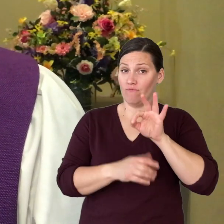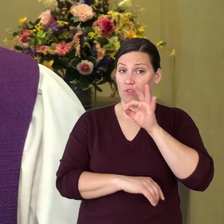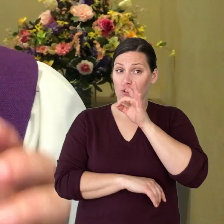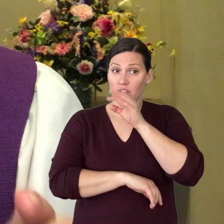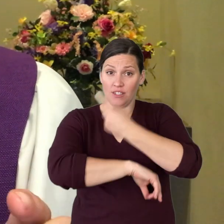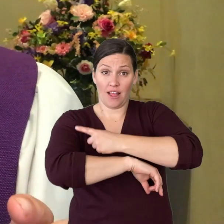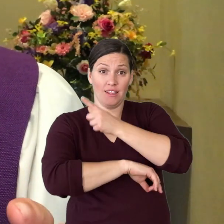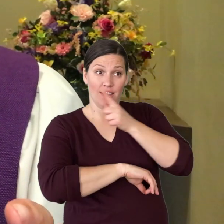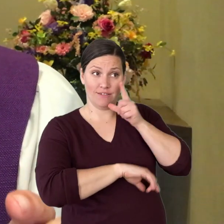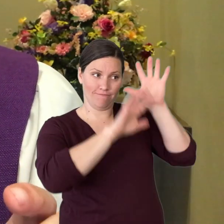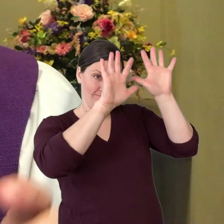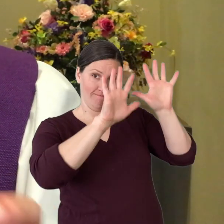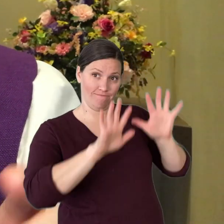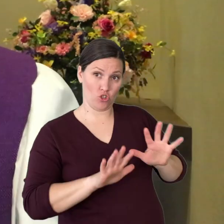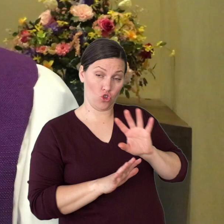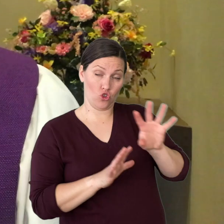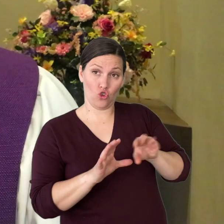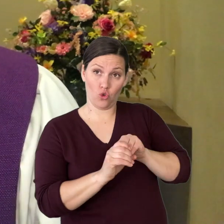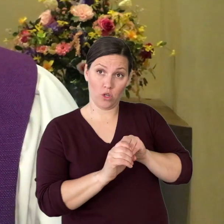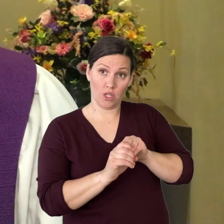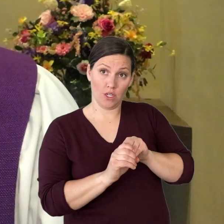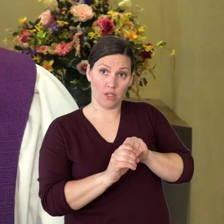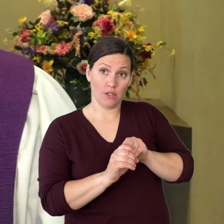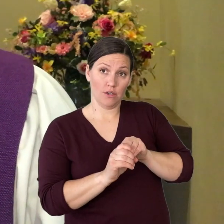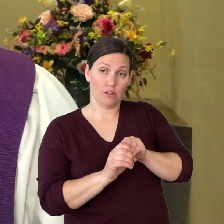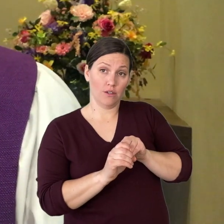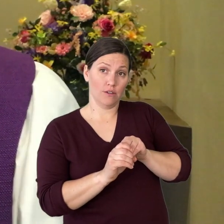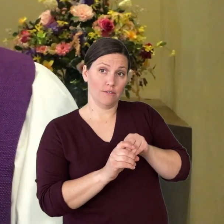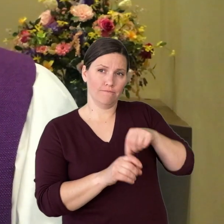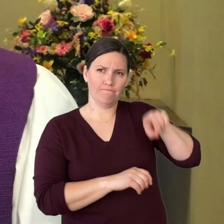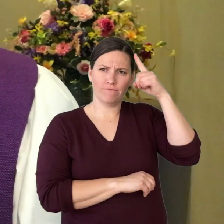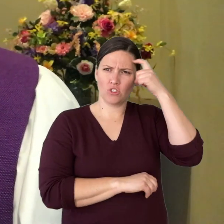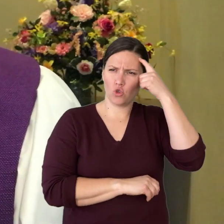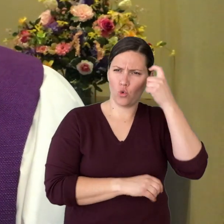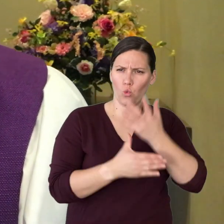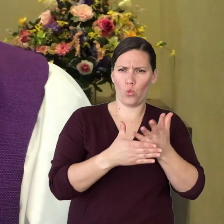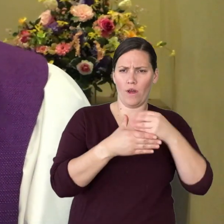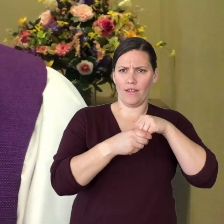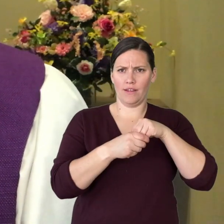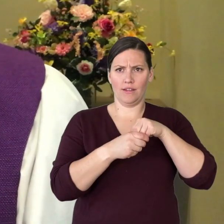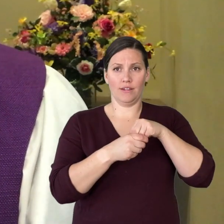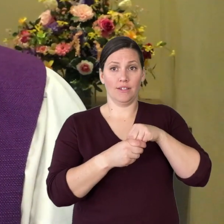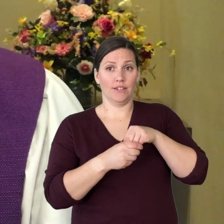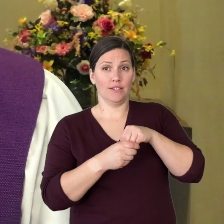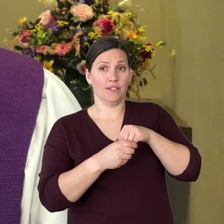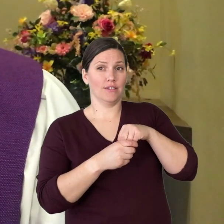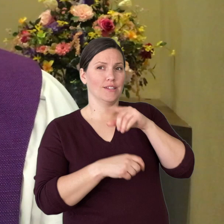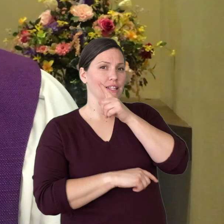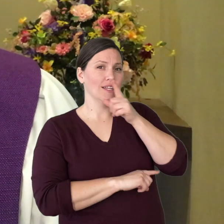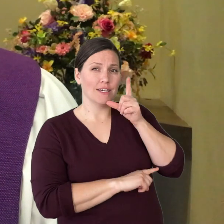Lent, Sundays are not counted. They are considered in Lent, but not of